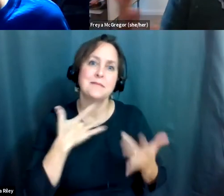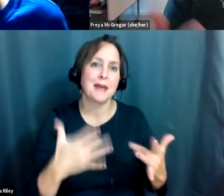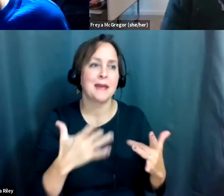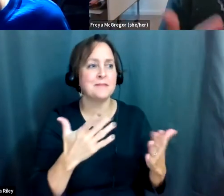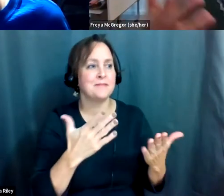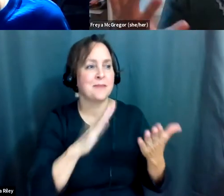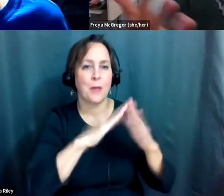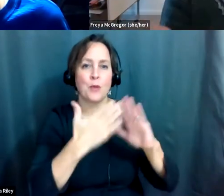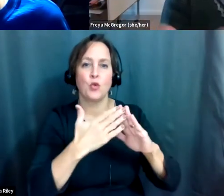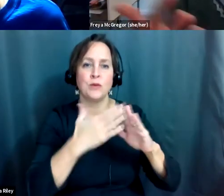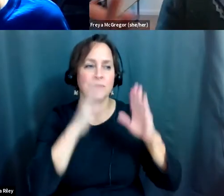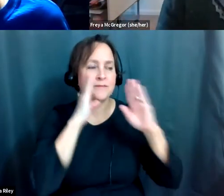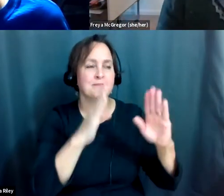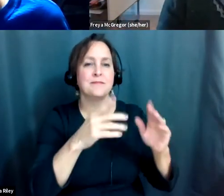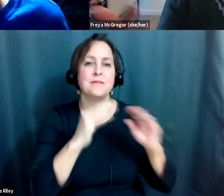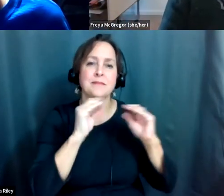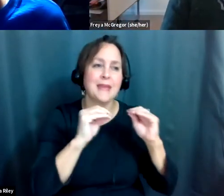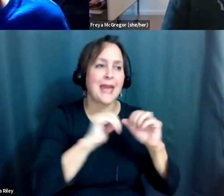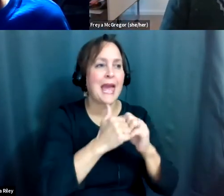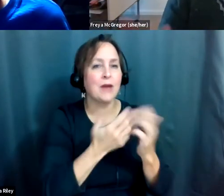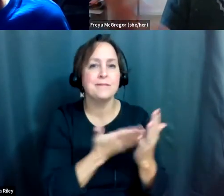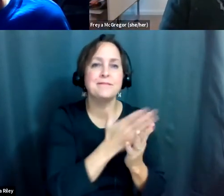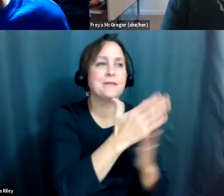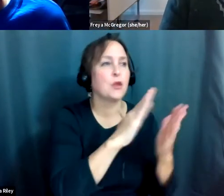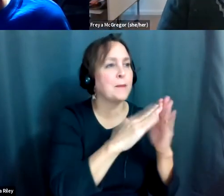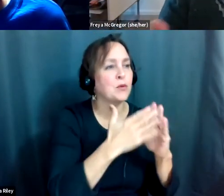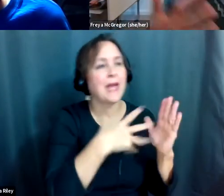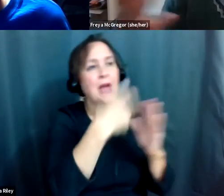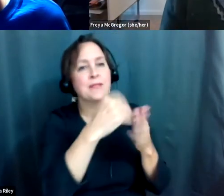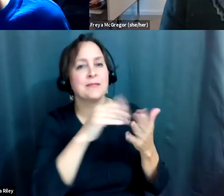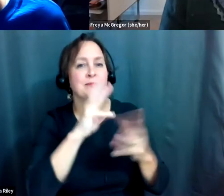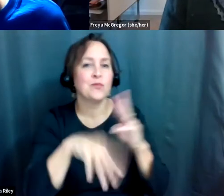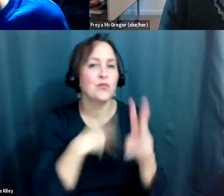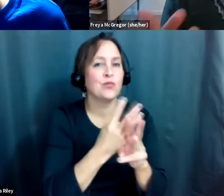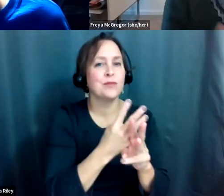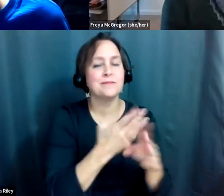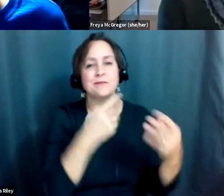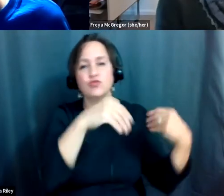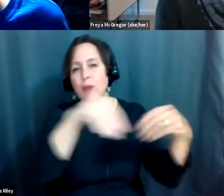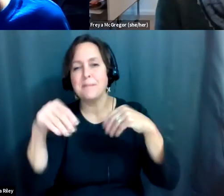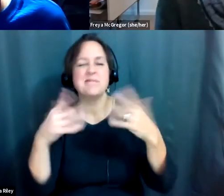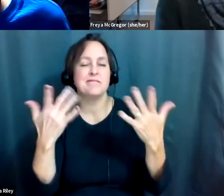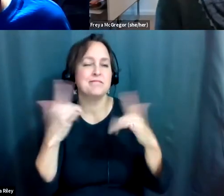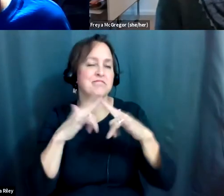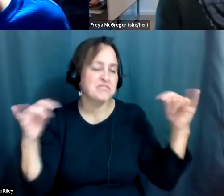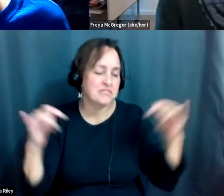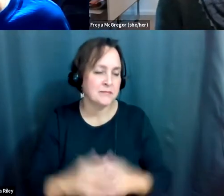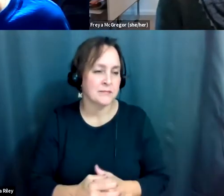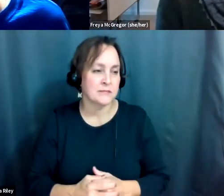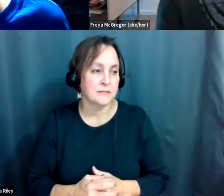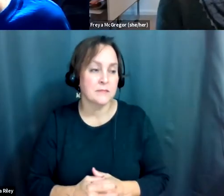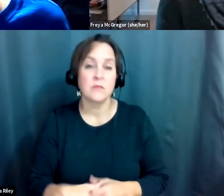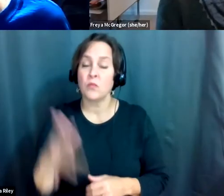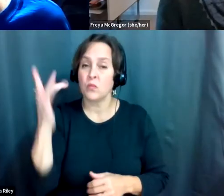community mobility and knowing where you are and how you get around out, you know, during the shops or wherever. But because